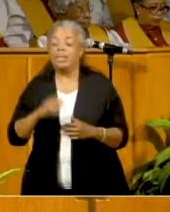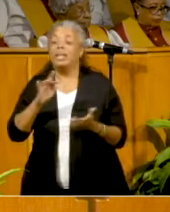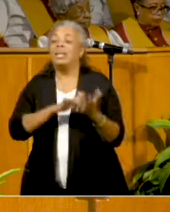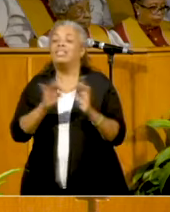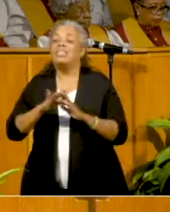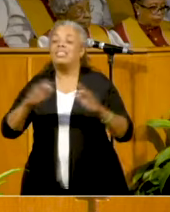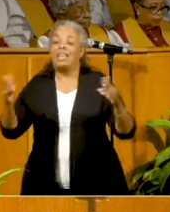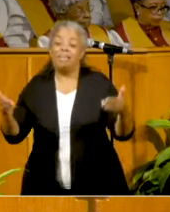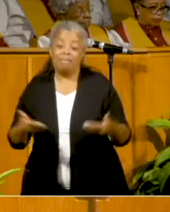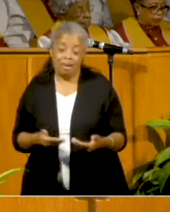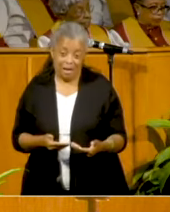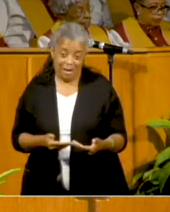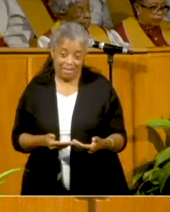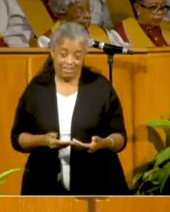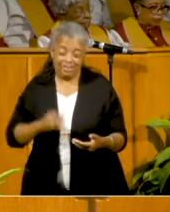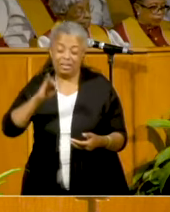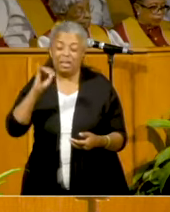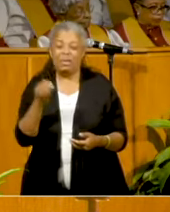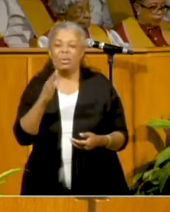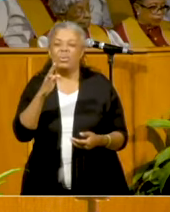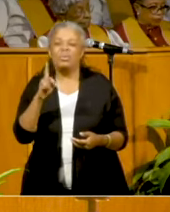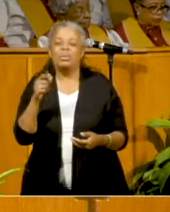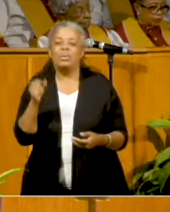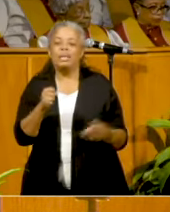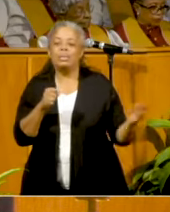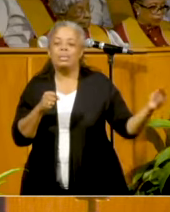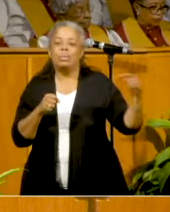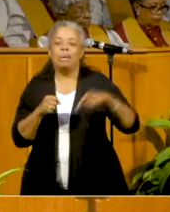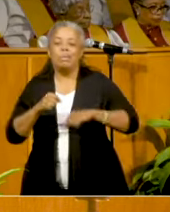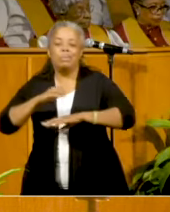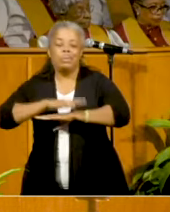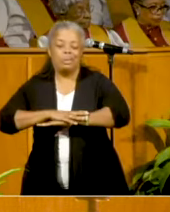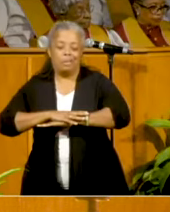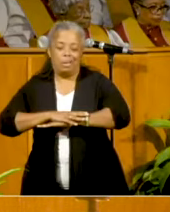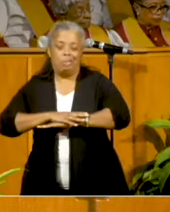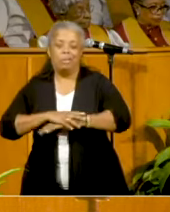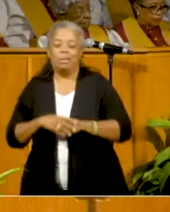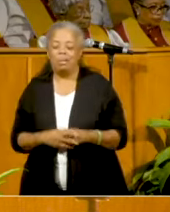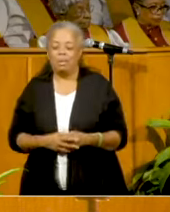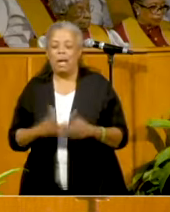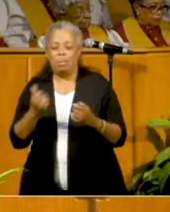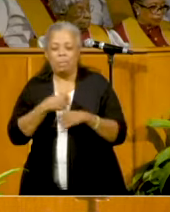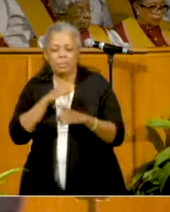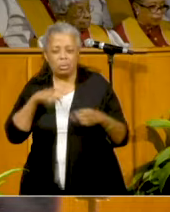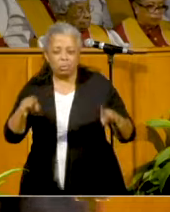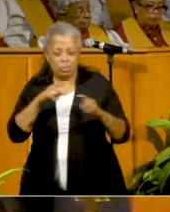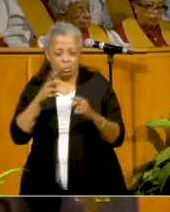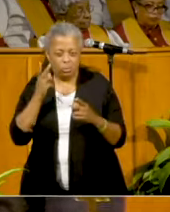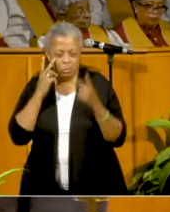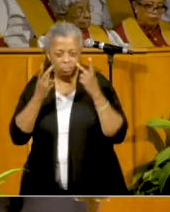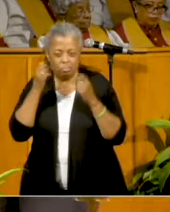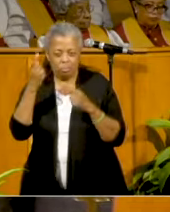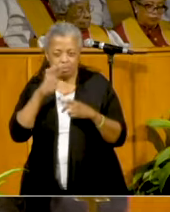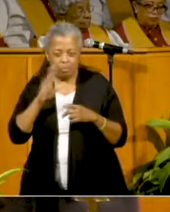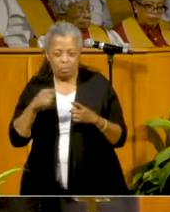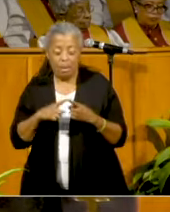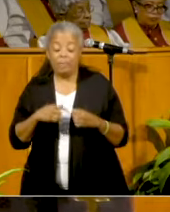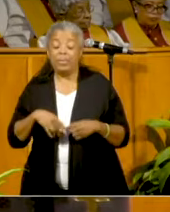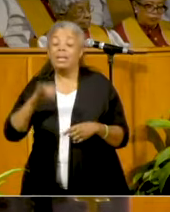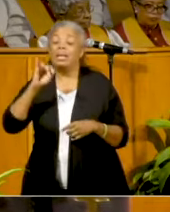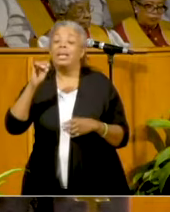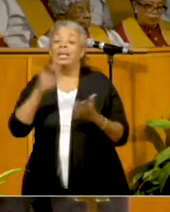Jesus invites Judas to come to the table. I want to make sure you get this.